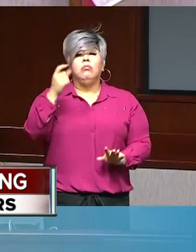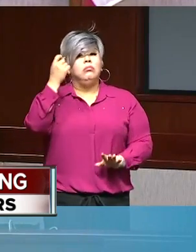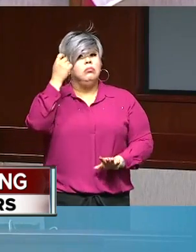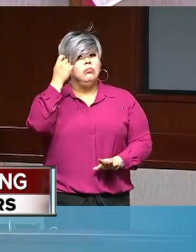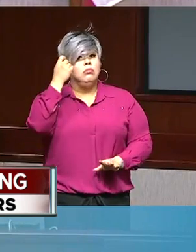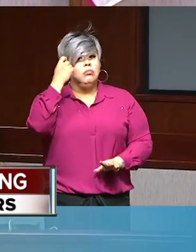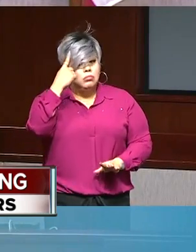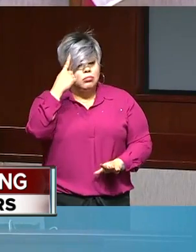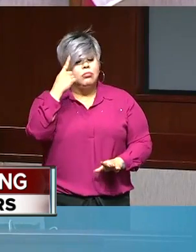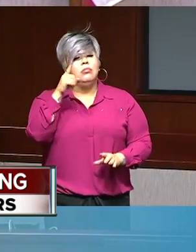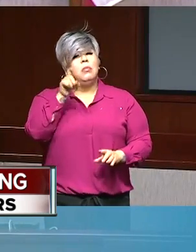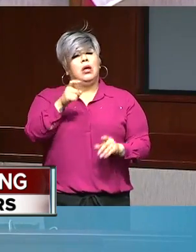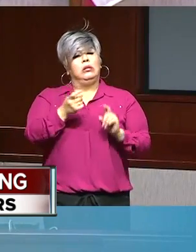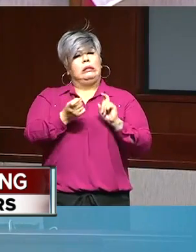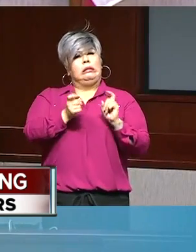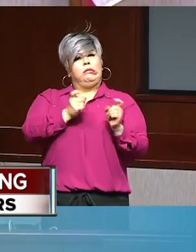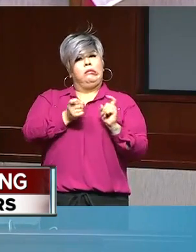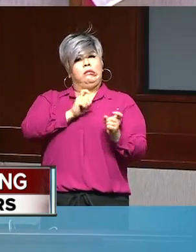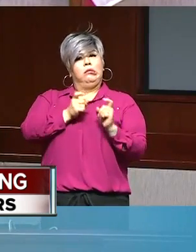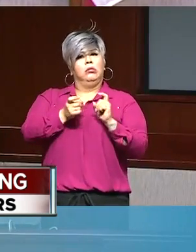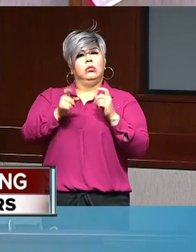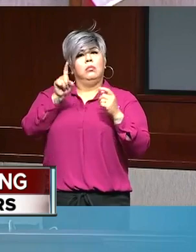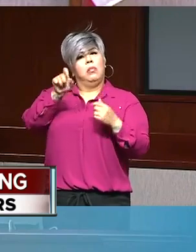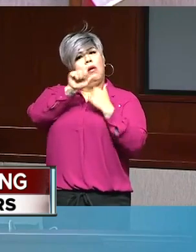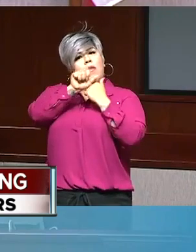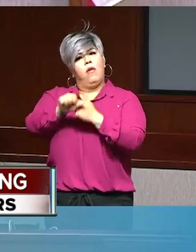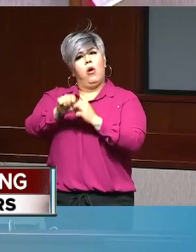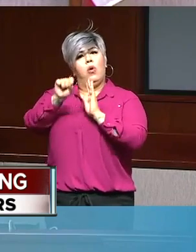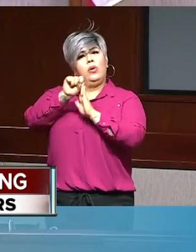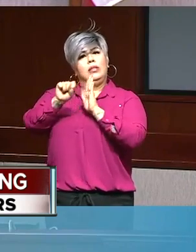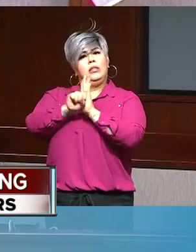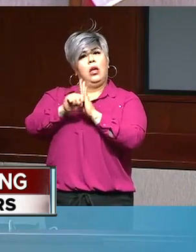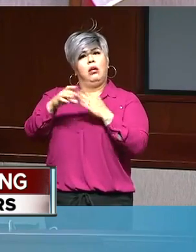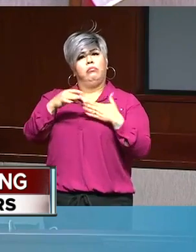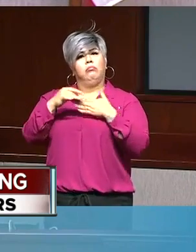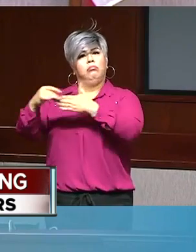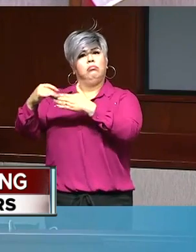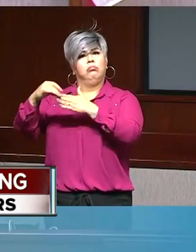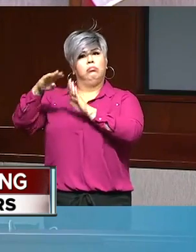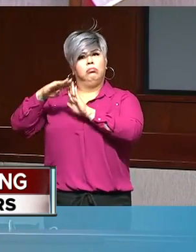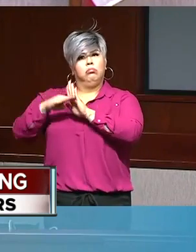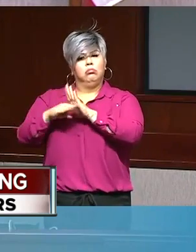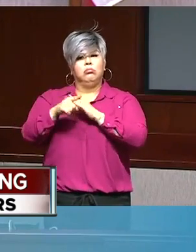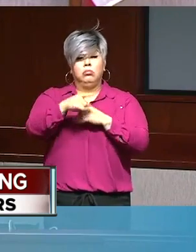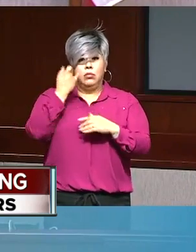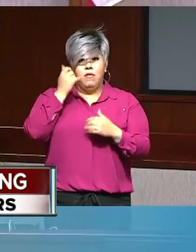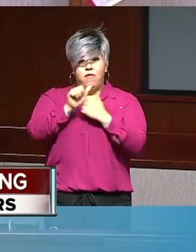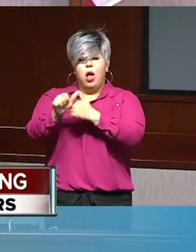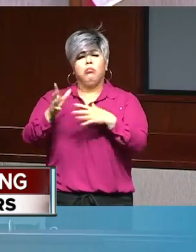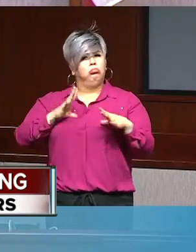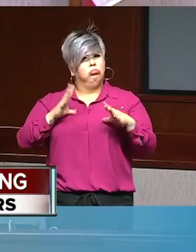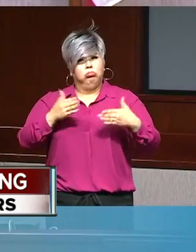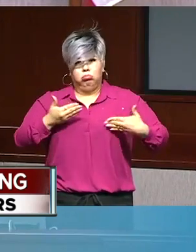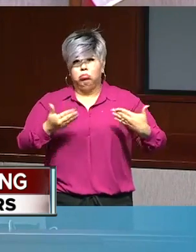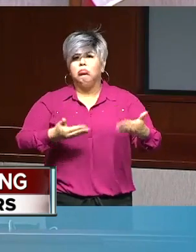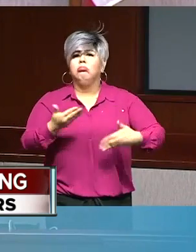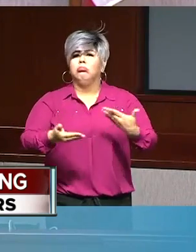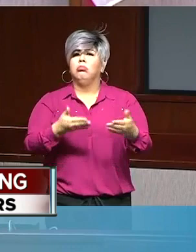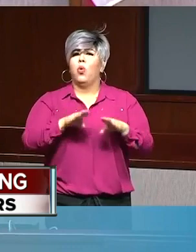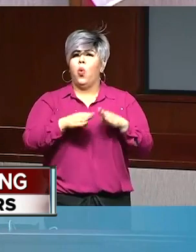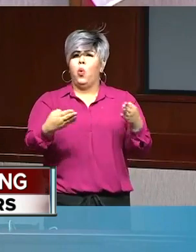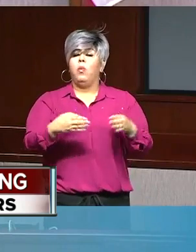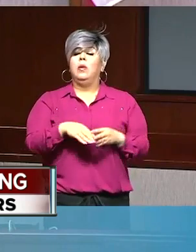with adaptations and under state guidance. State guidance has been issued for most businesses. We are still